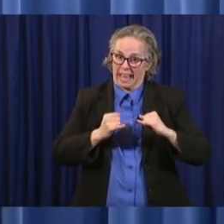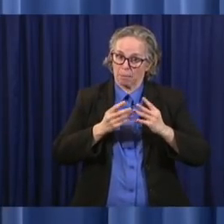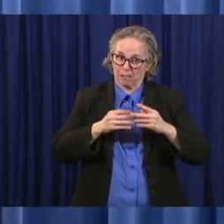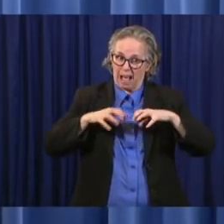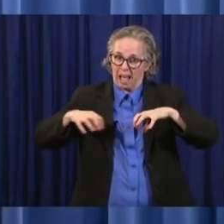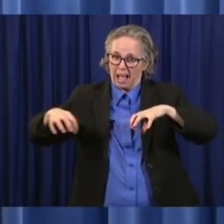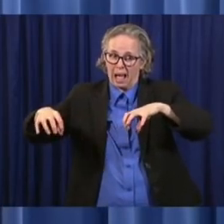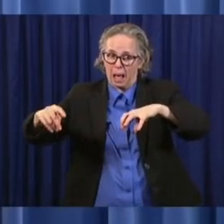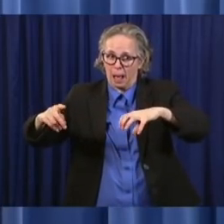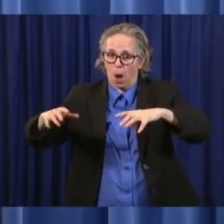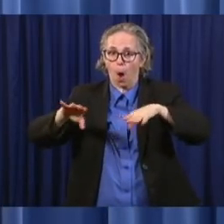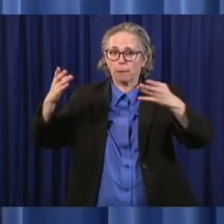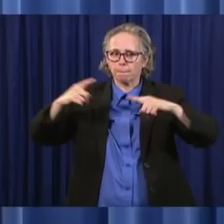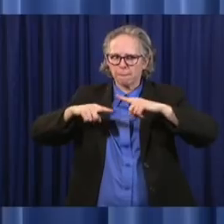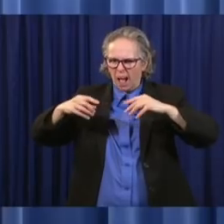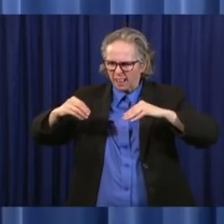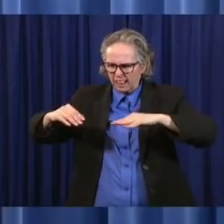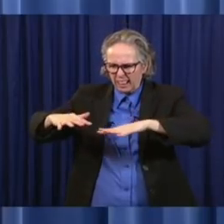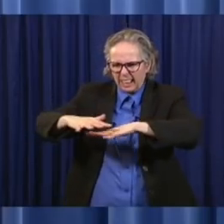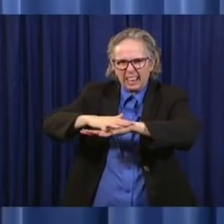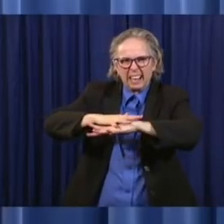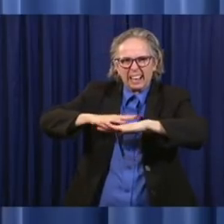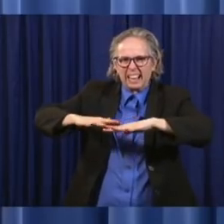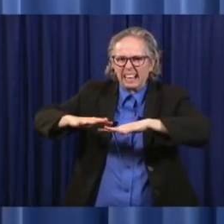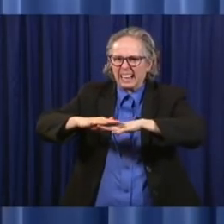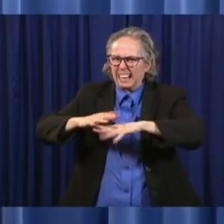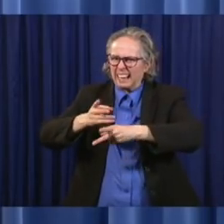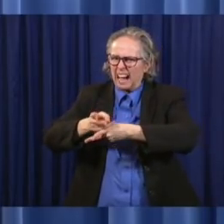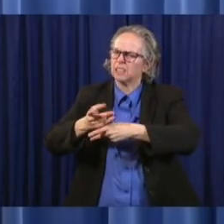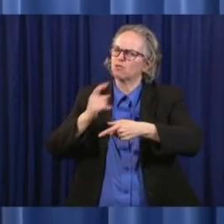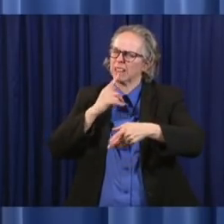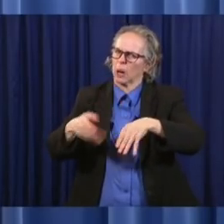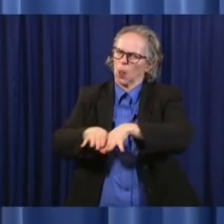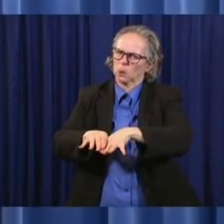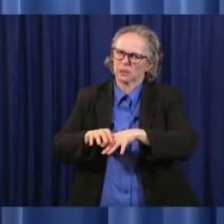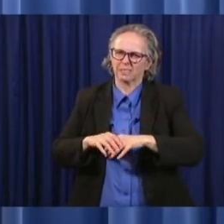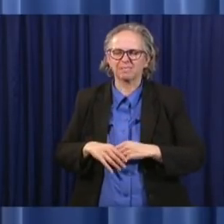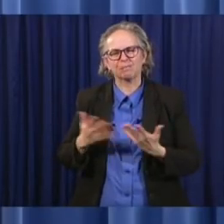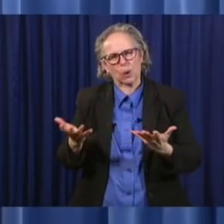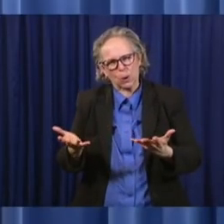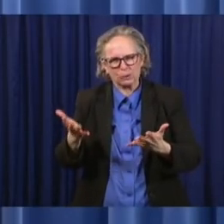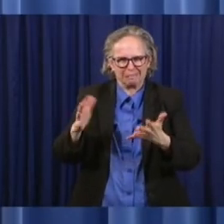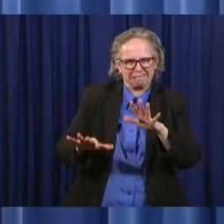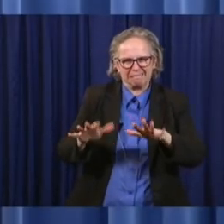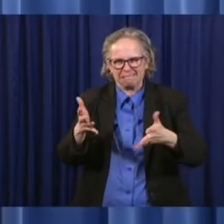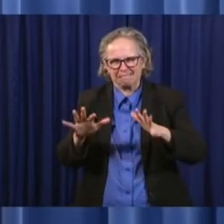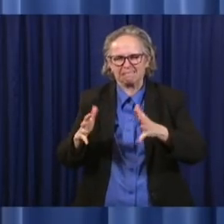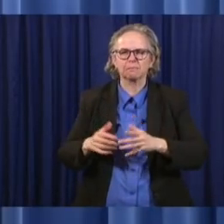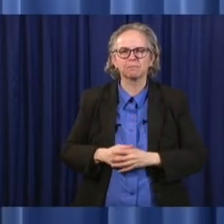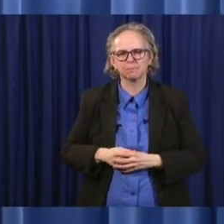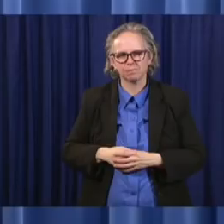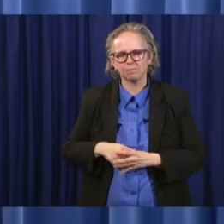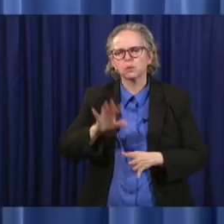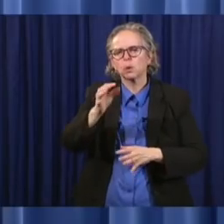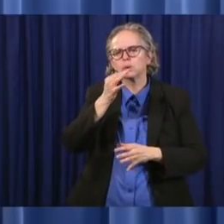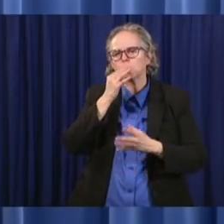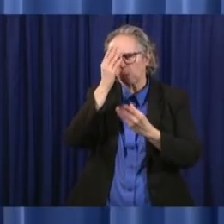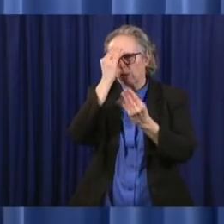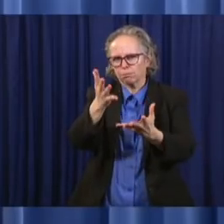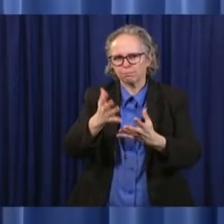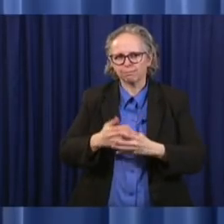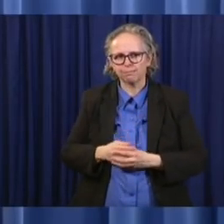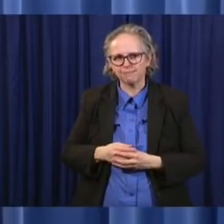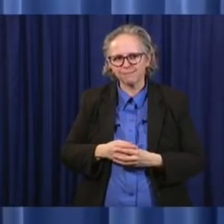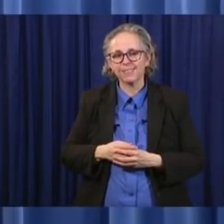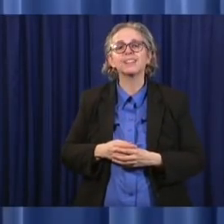common areas are not there for everybody together. So, whoop. Governor